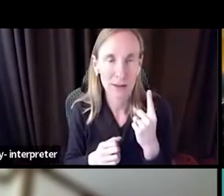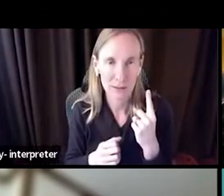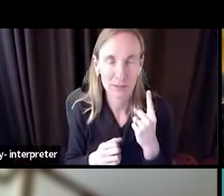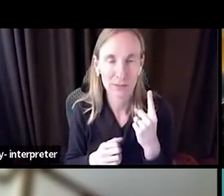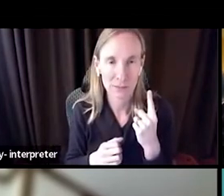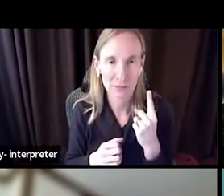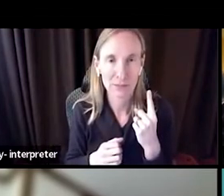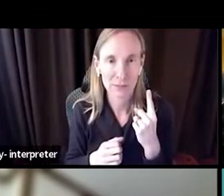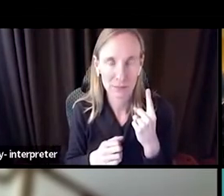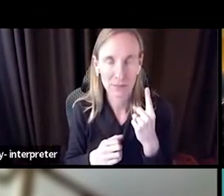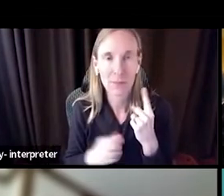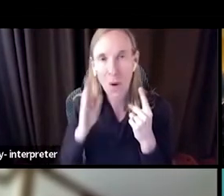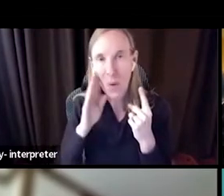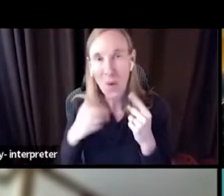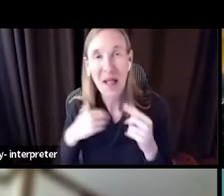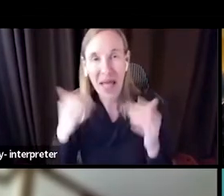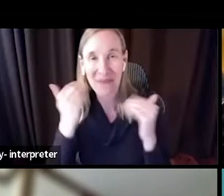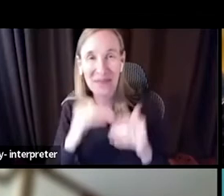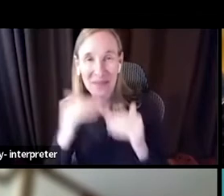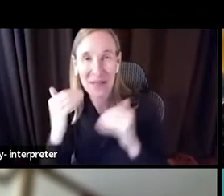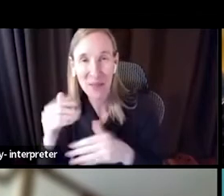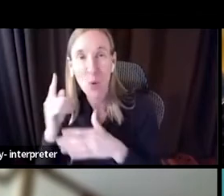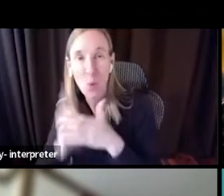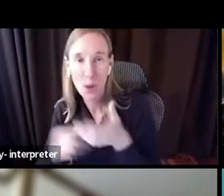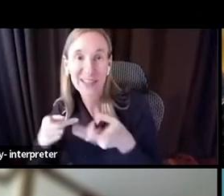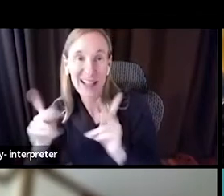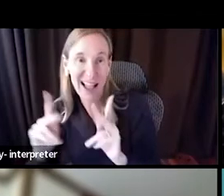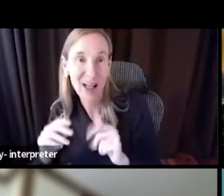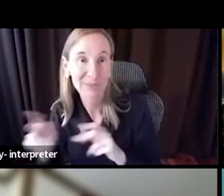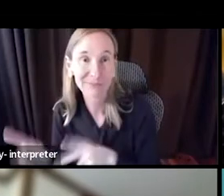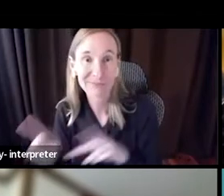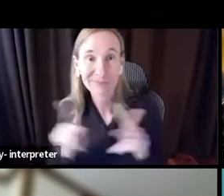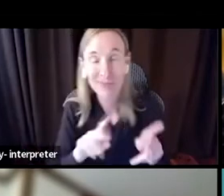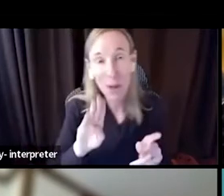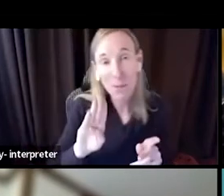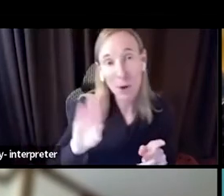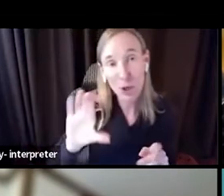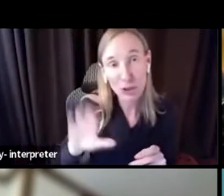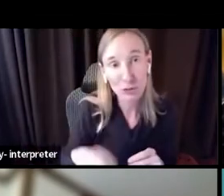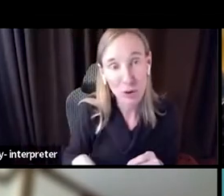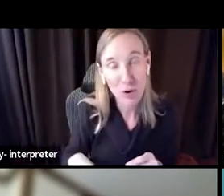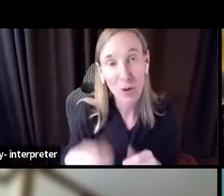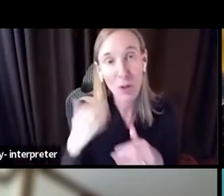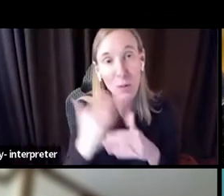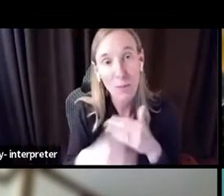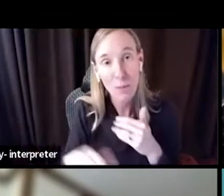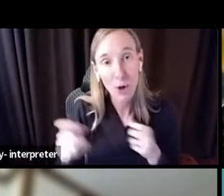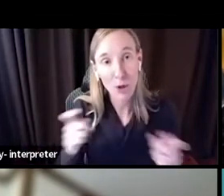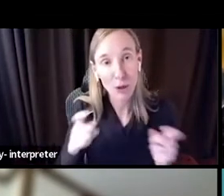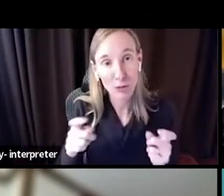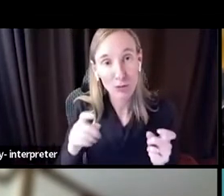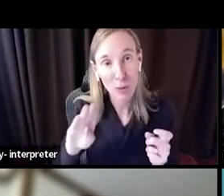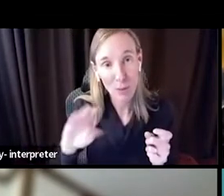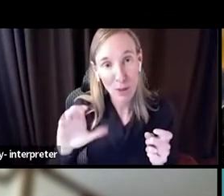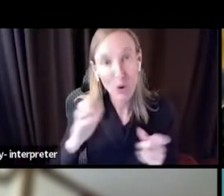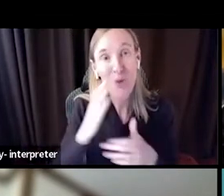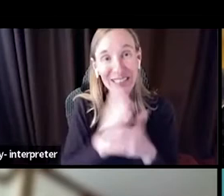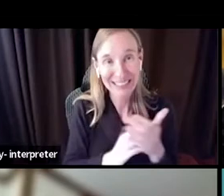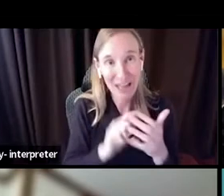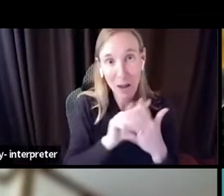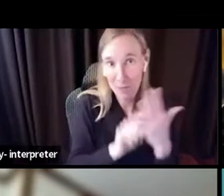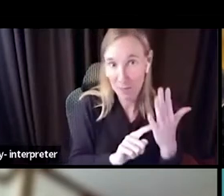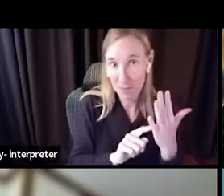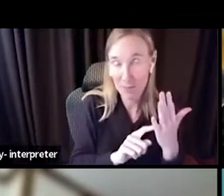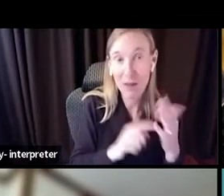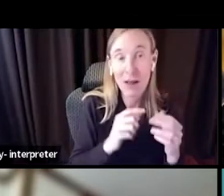there'll be parameters around, just like birth control, for instance, there's certain brands that are covered